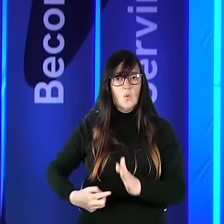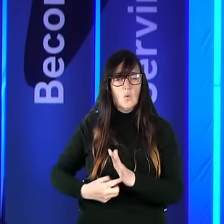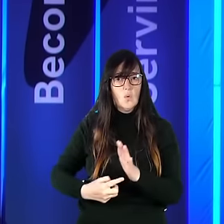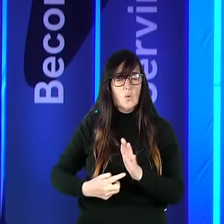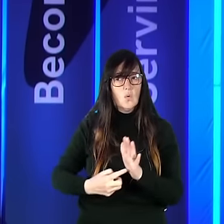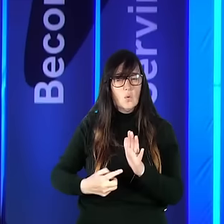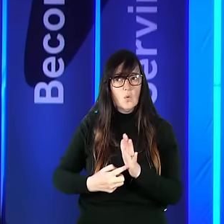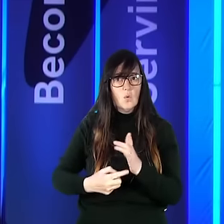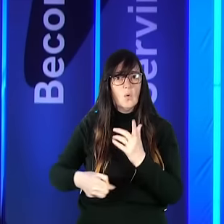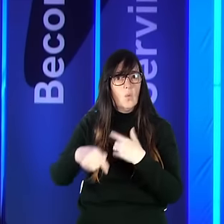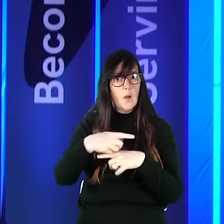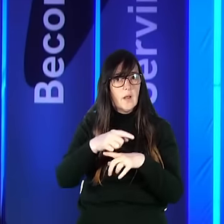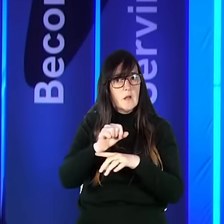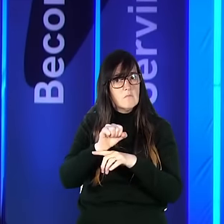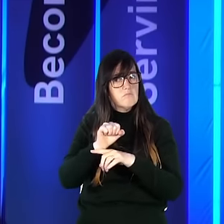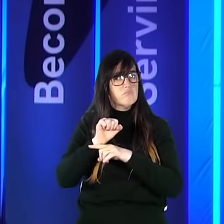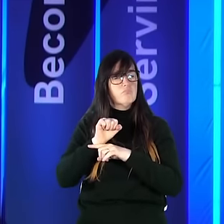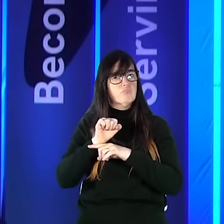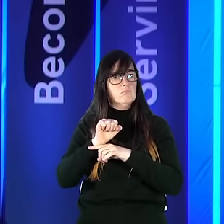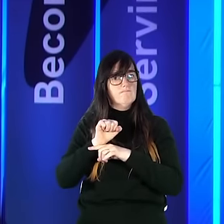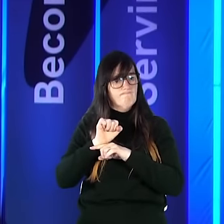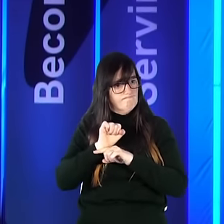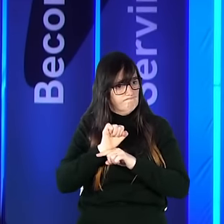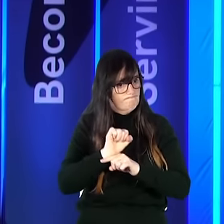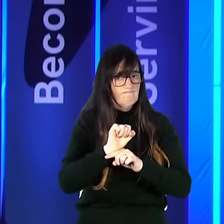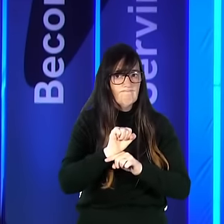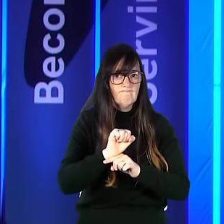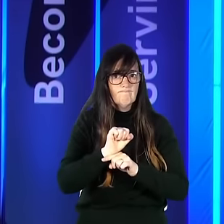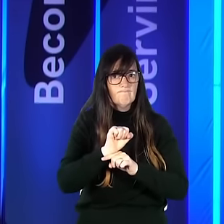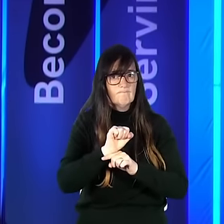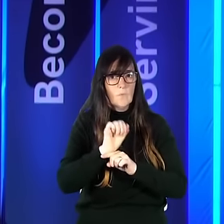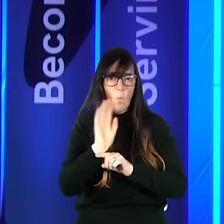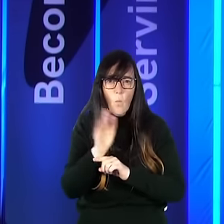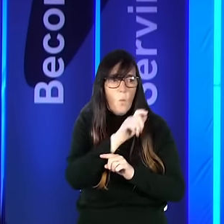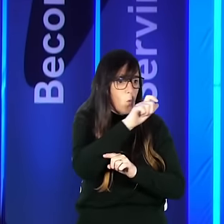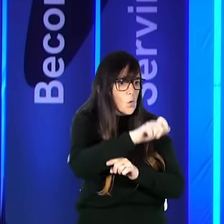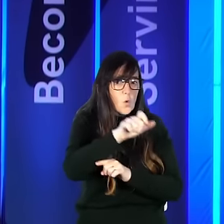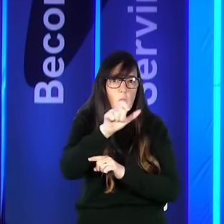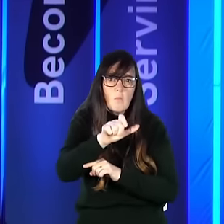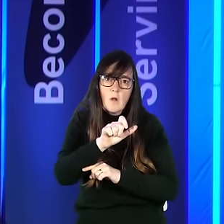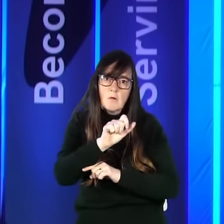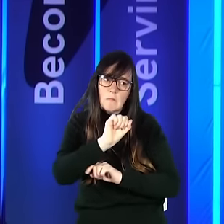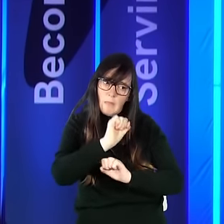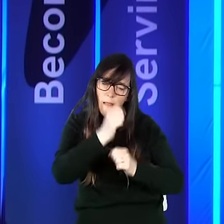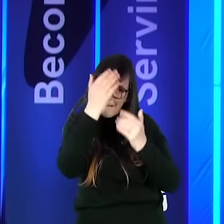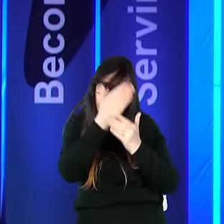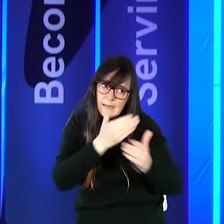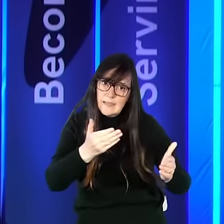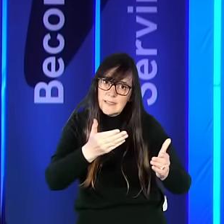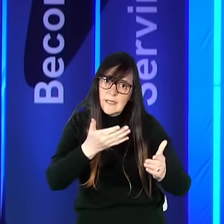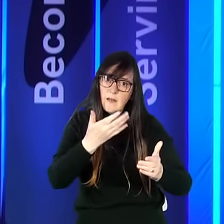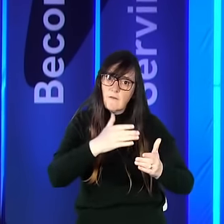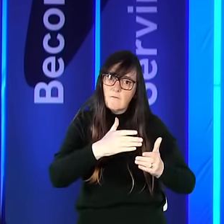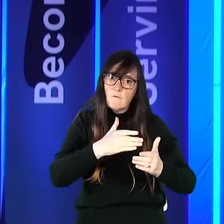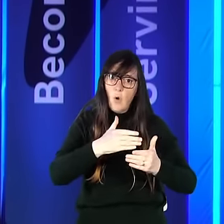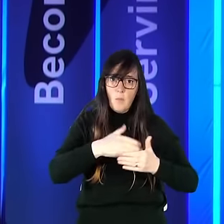we protect the dignity of every human being from the womb to the tomb.